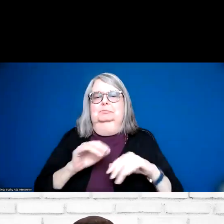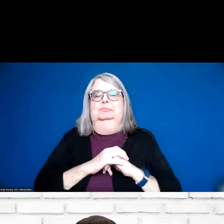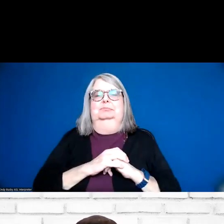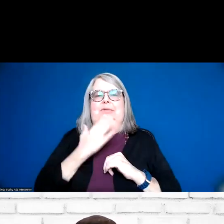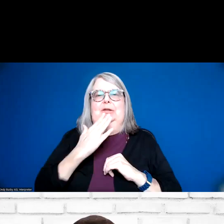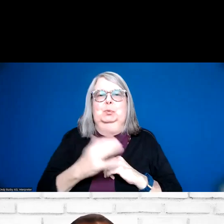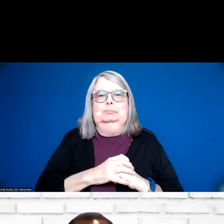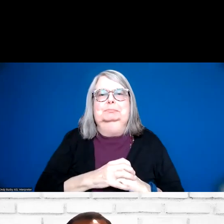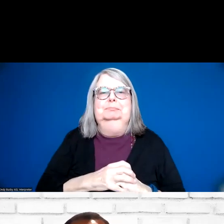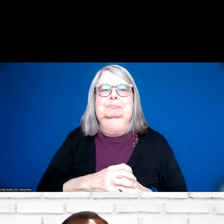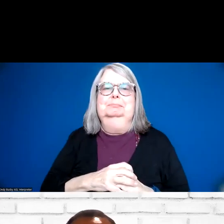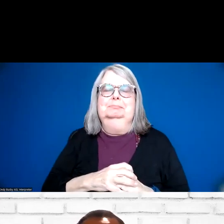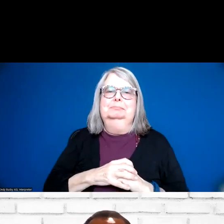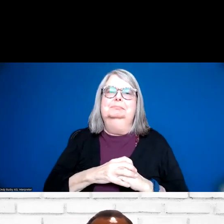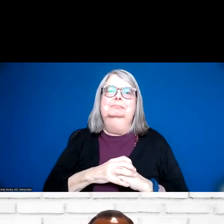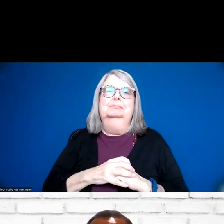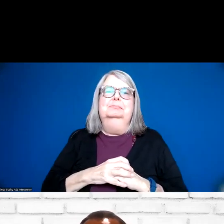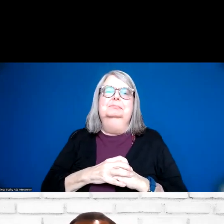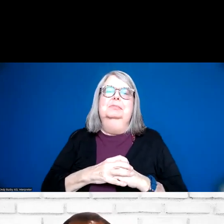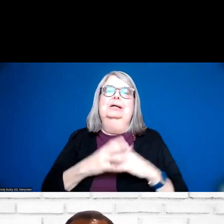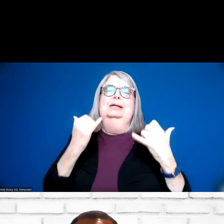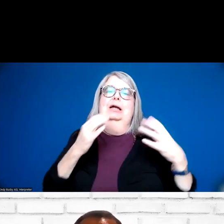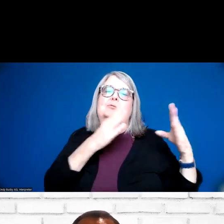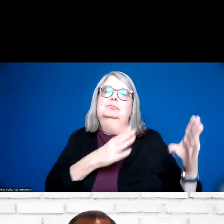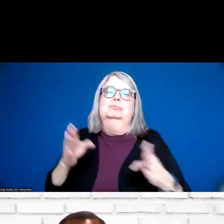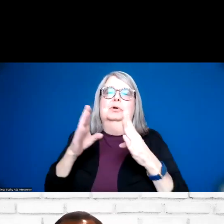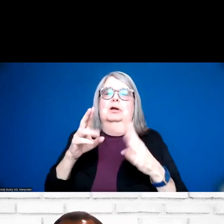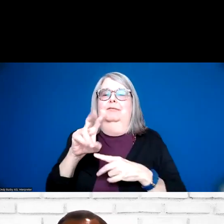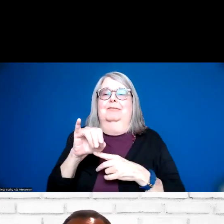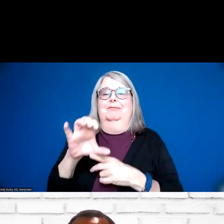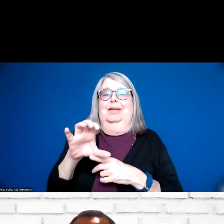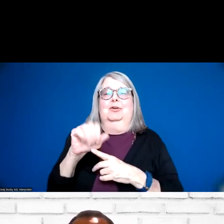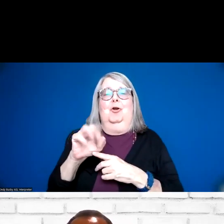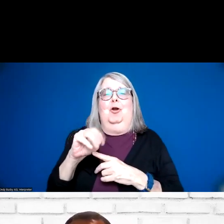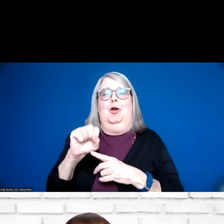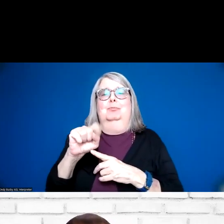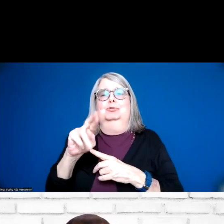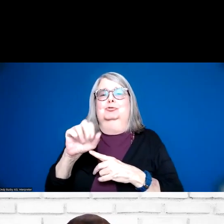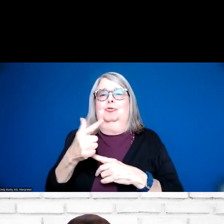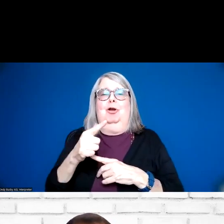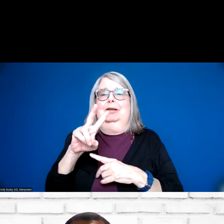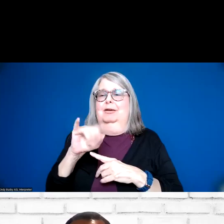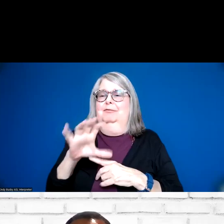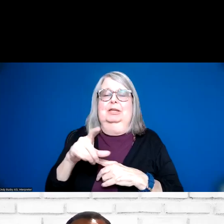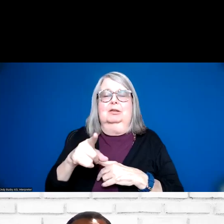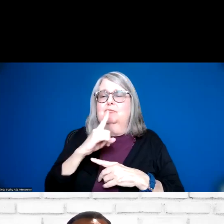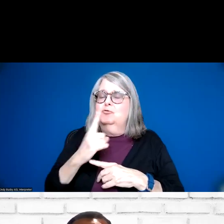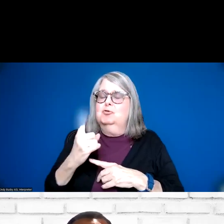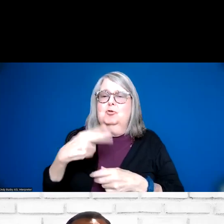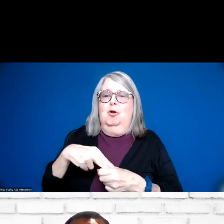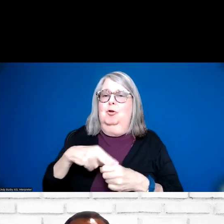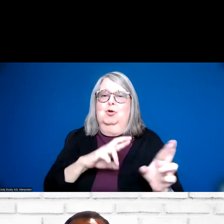you. Now we're going to move to my friend Vic Armstrong. And Vic, if you are on, sir, we are ready for